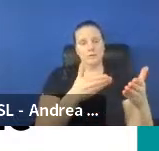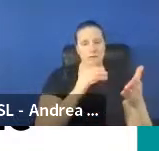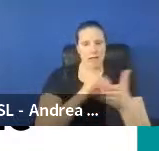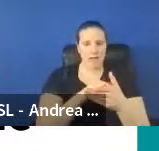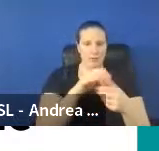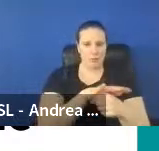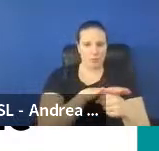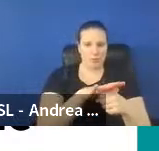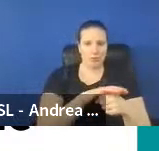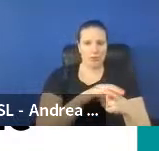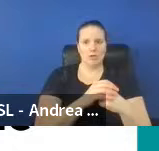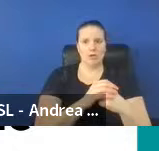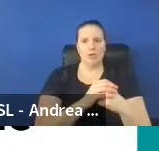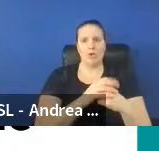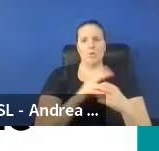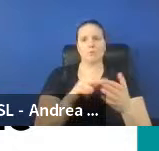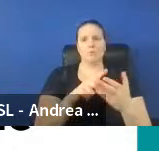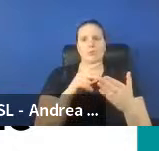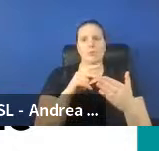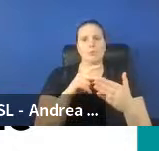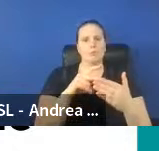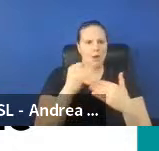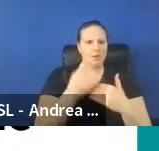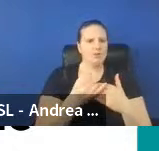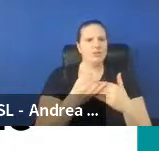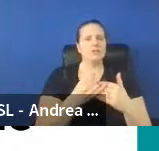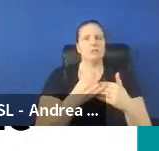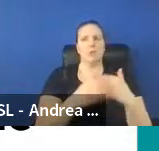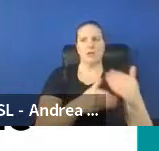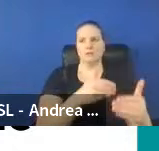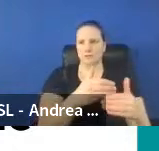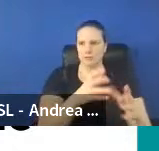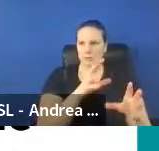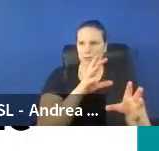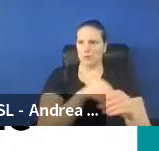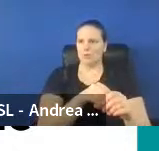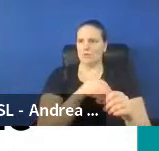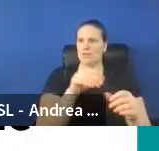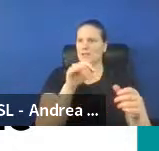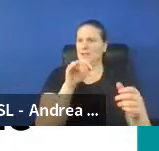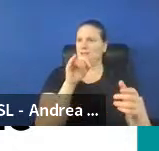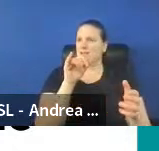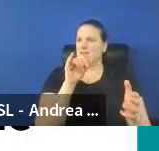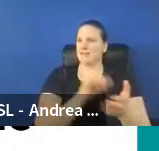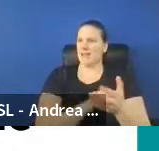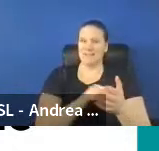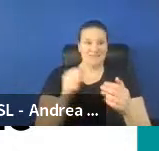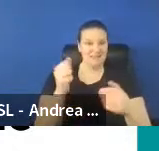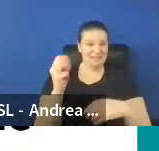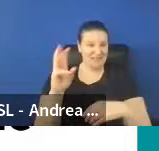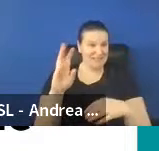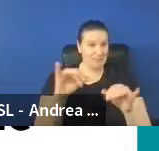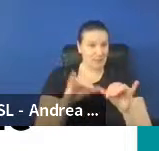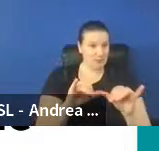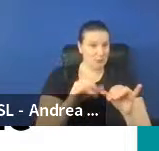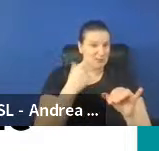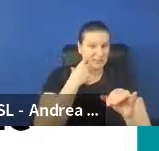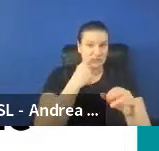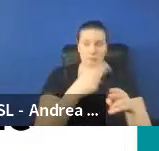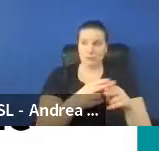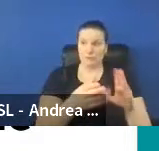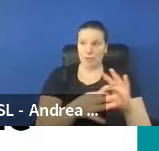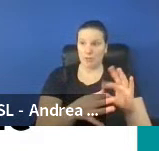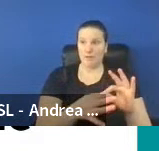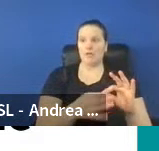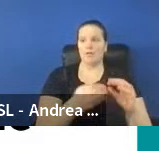And the process really cast a wide net and included many inputs. So those 16 measures that we talked about briefly, as